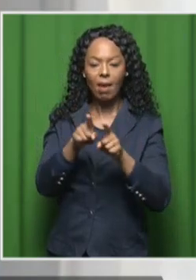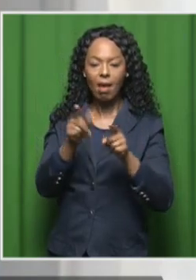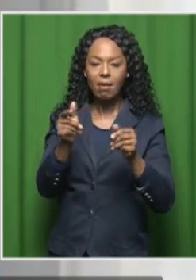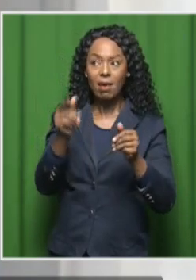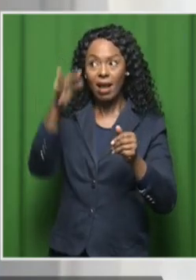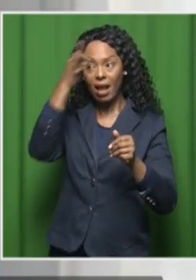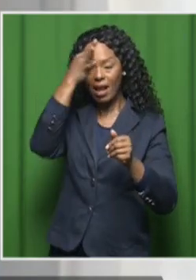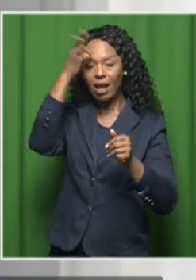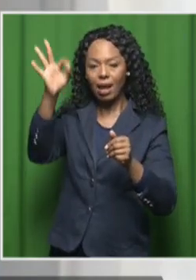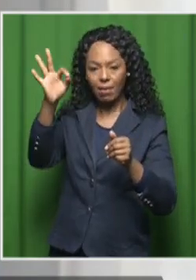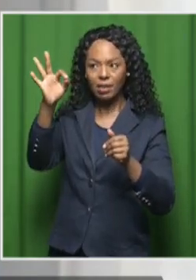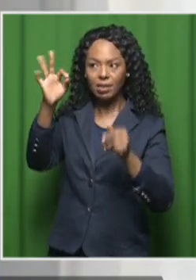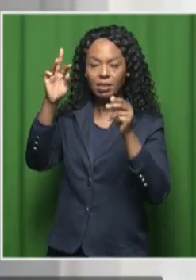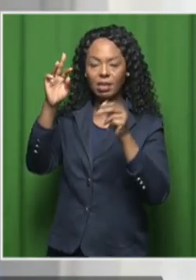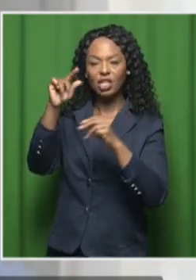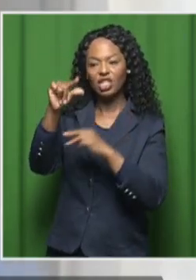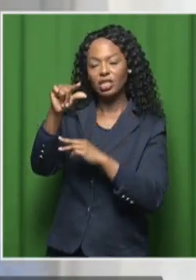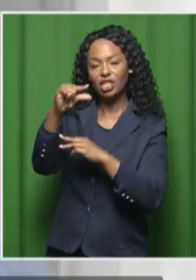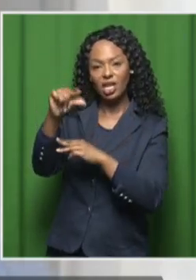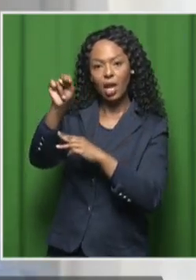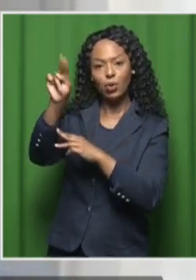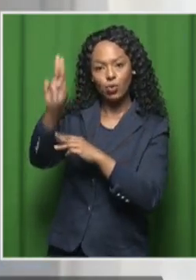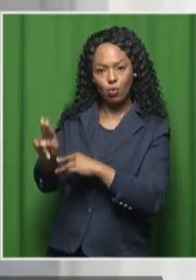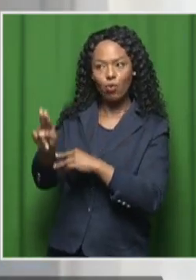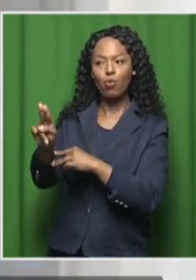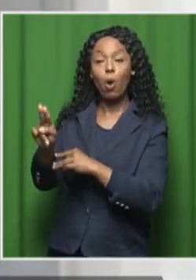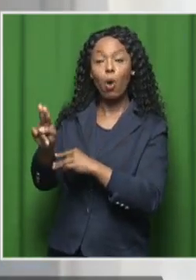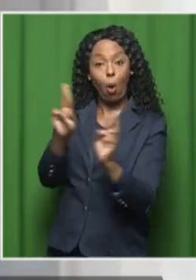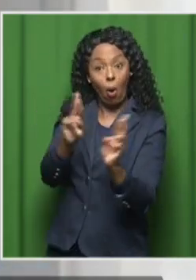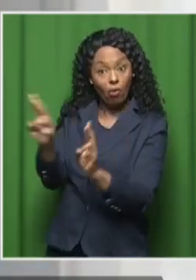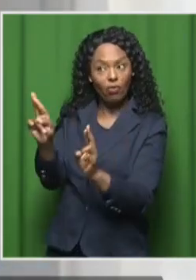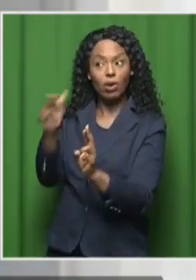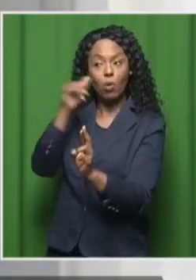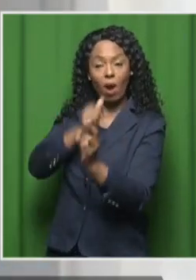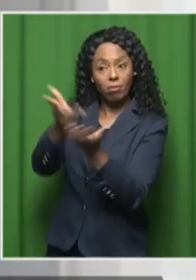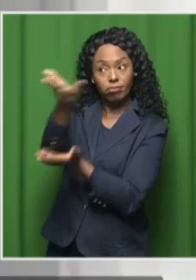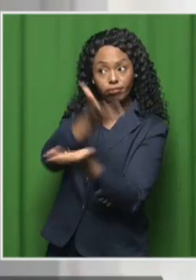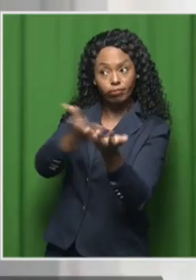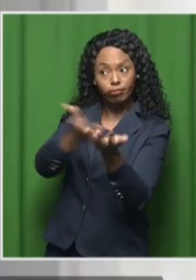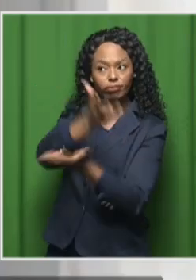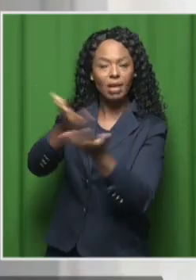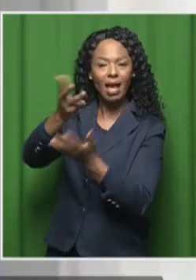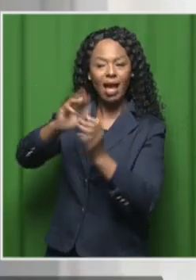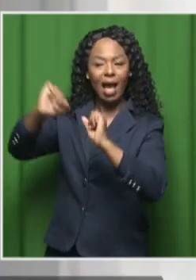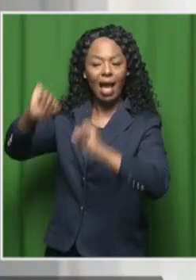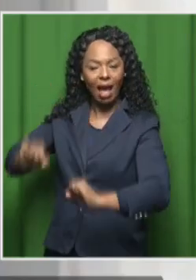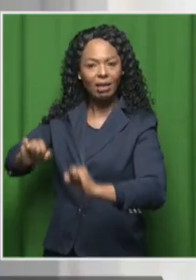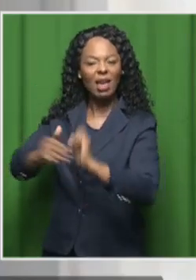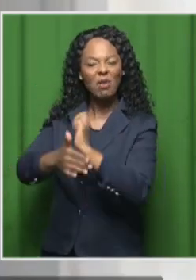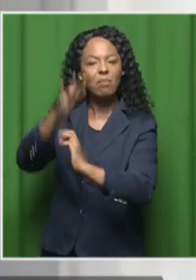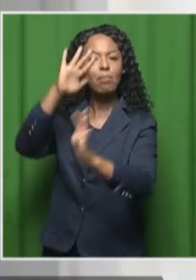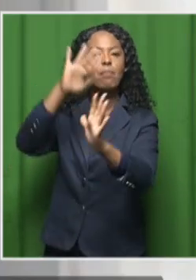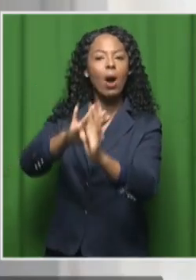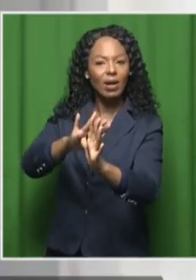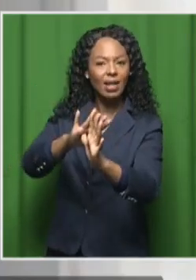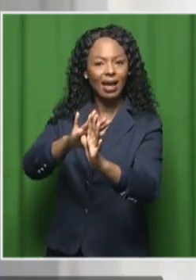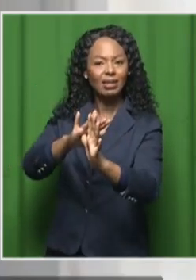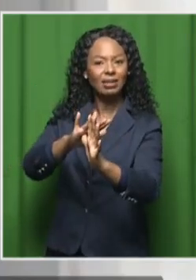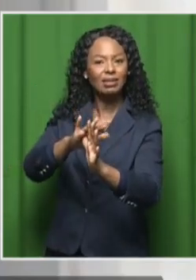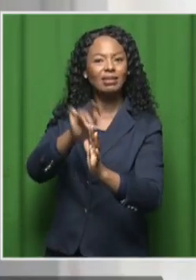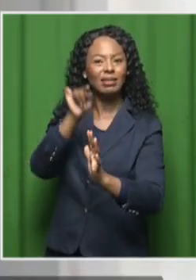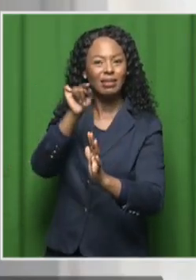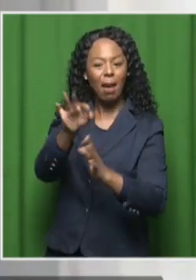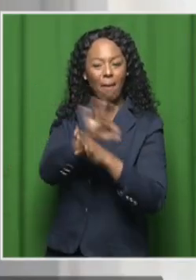governments of national unity. So hopefully they do agree on what should be of high priority. But definitely we